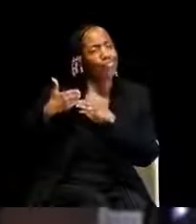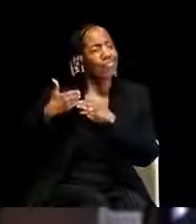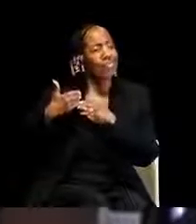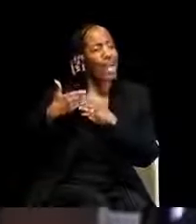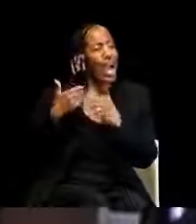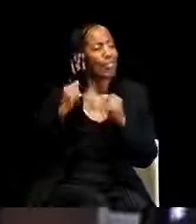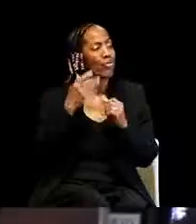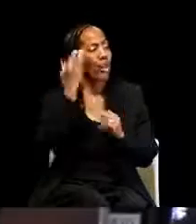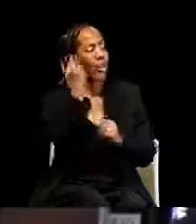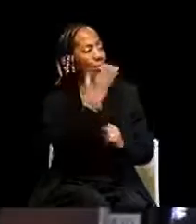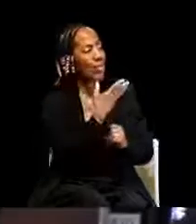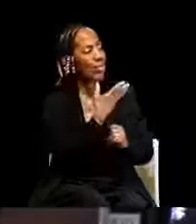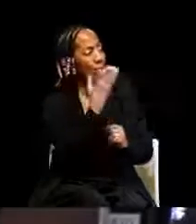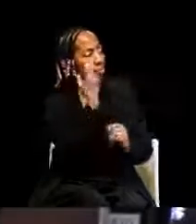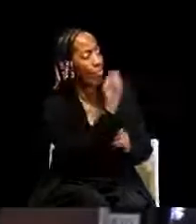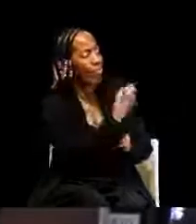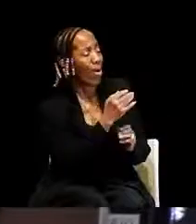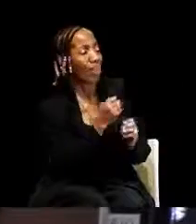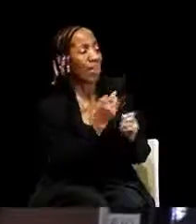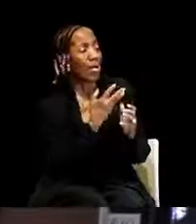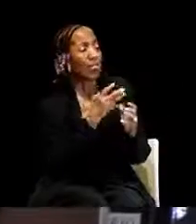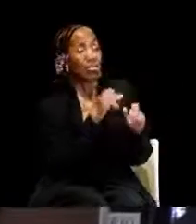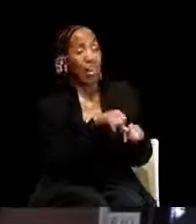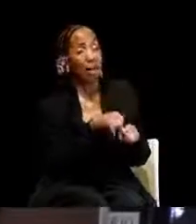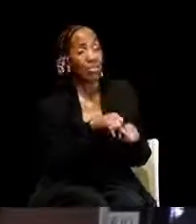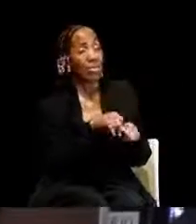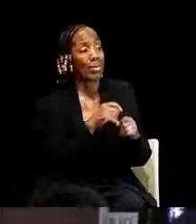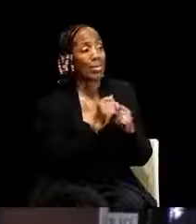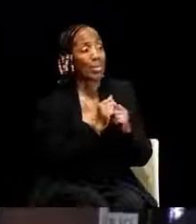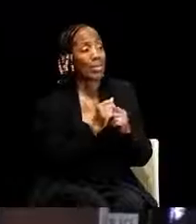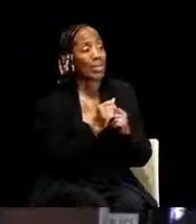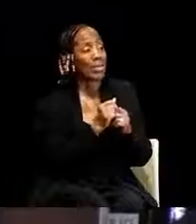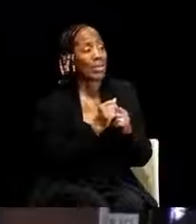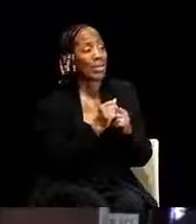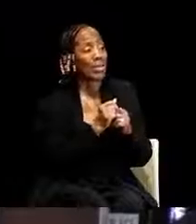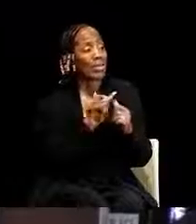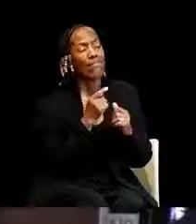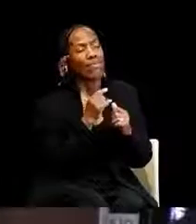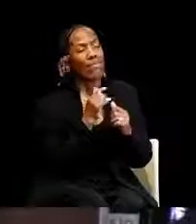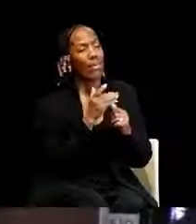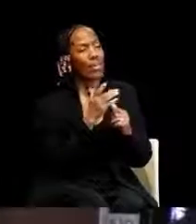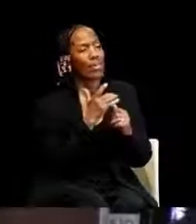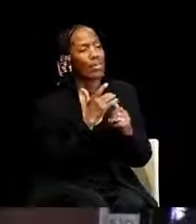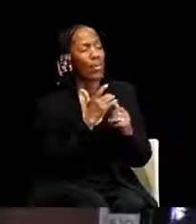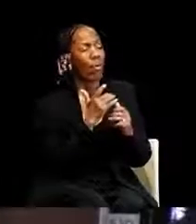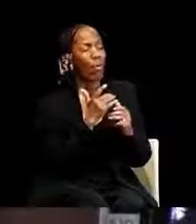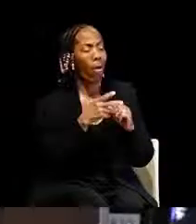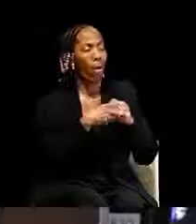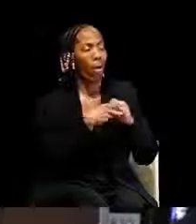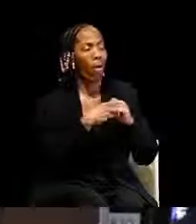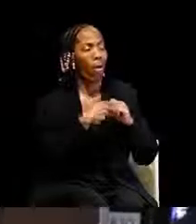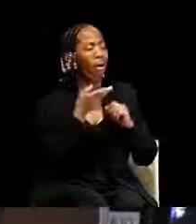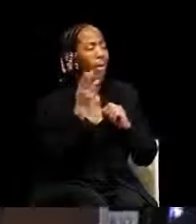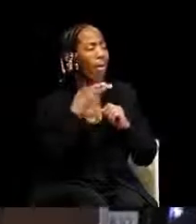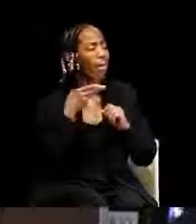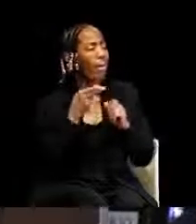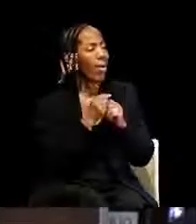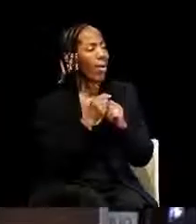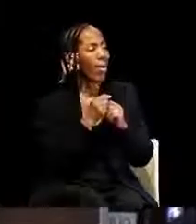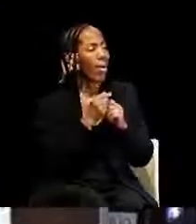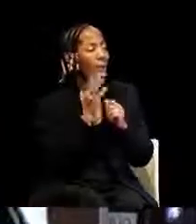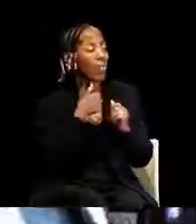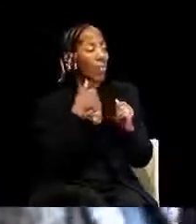I'll try to give you as much information as I can for any area that you might think you might have a little doubt. I would be